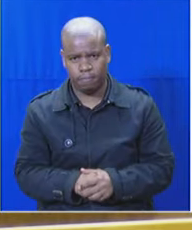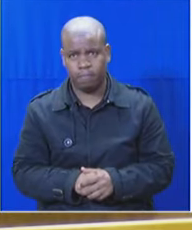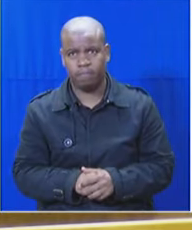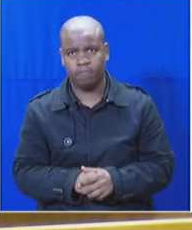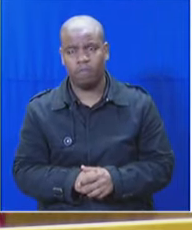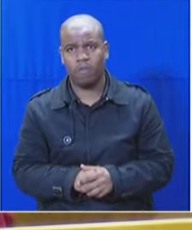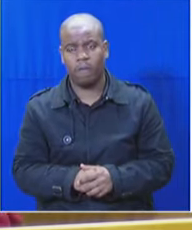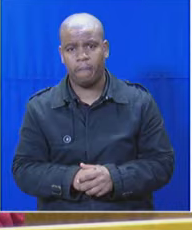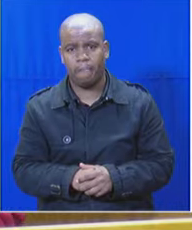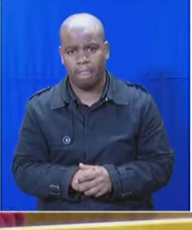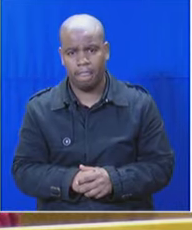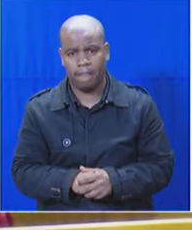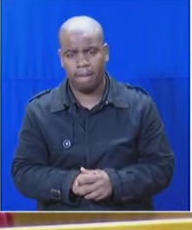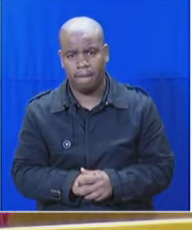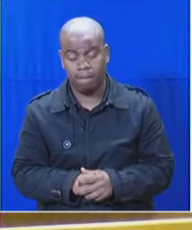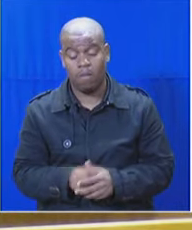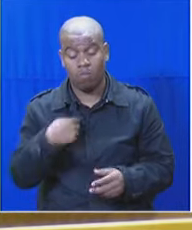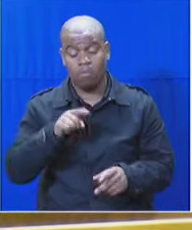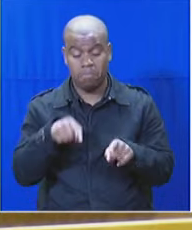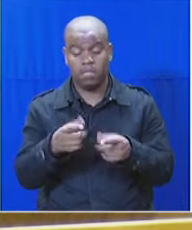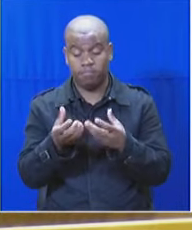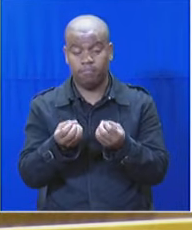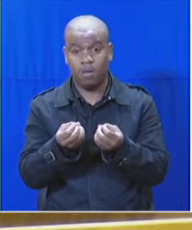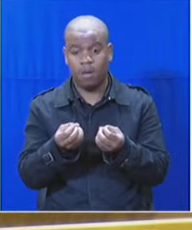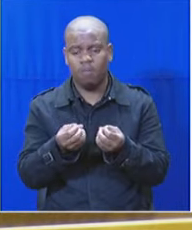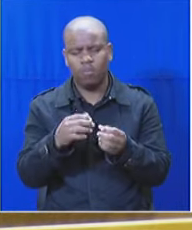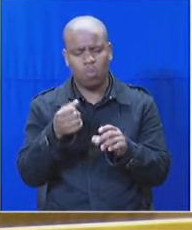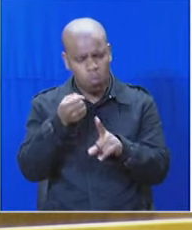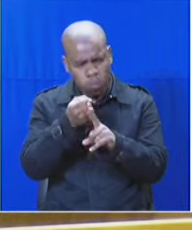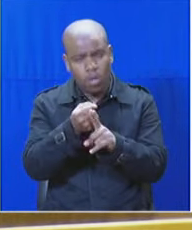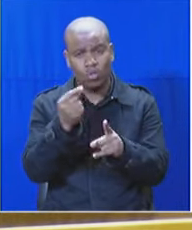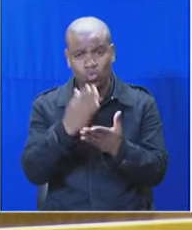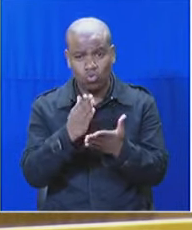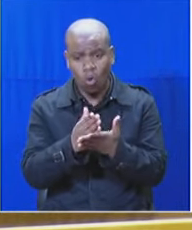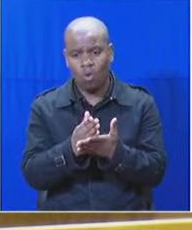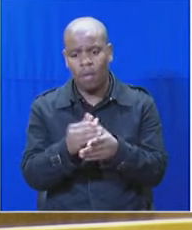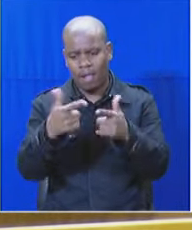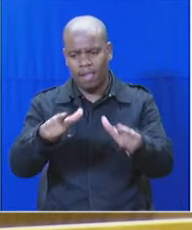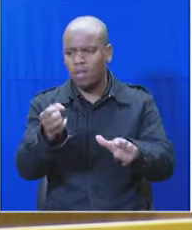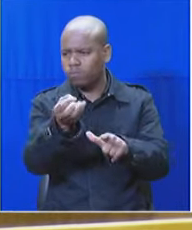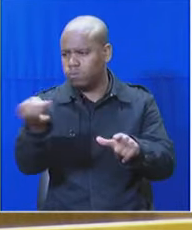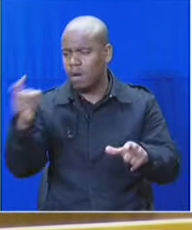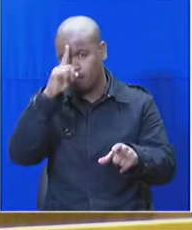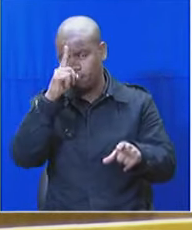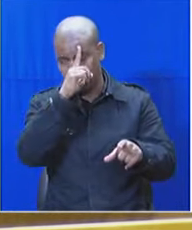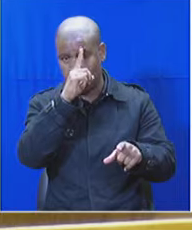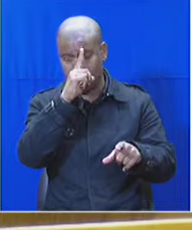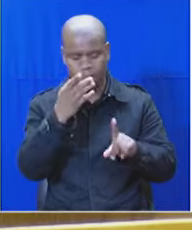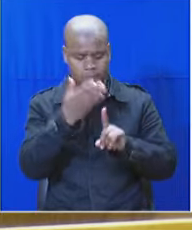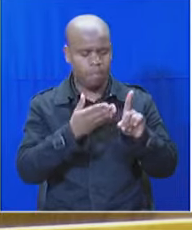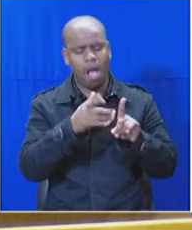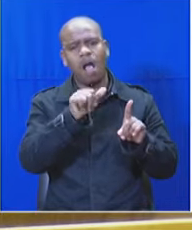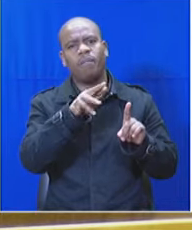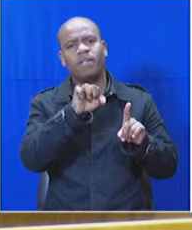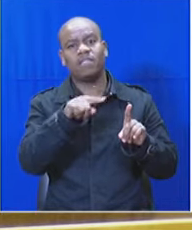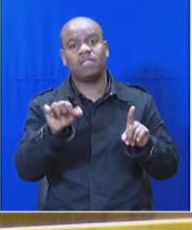podium to meaningful be manner heard? to black people who have been dispossessed of their land. Albert Feinstein says, when you repeat one thing over